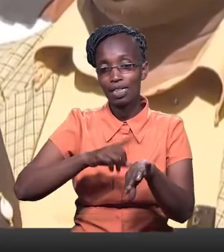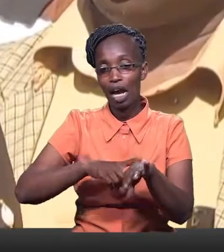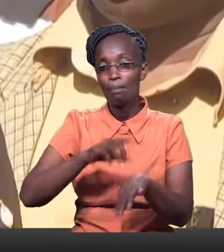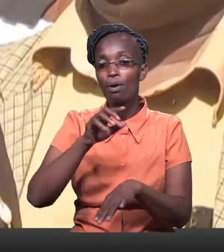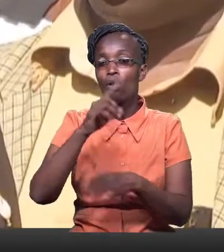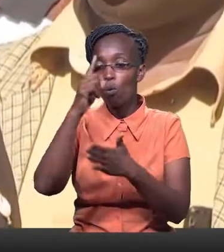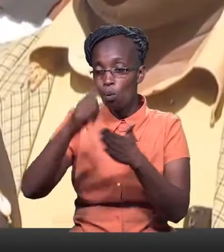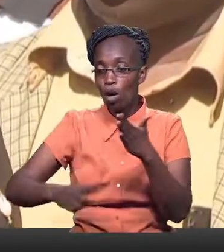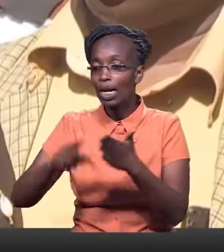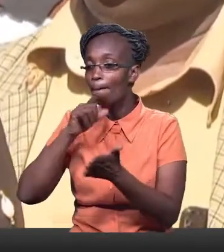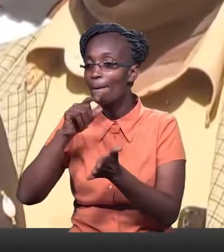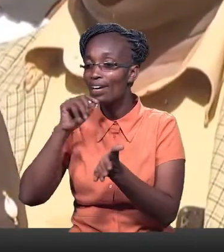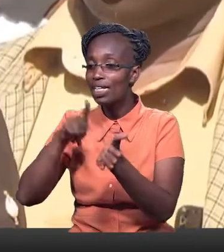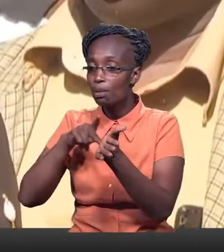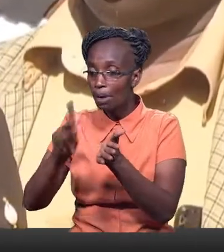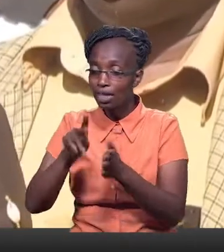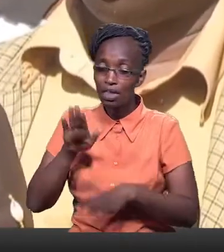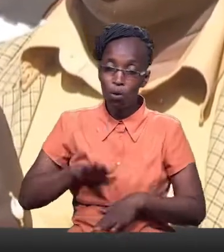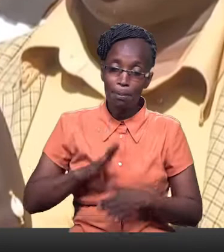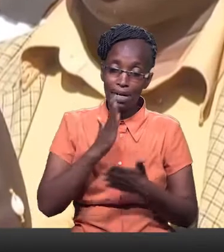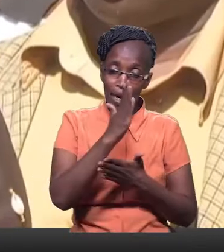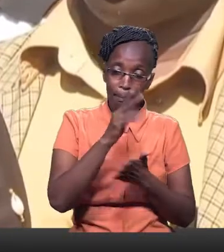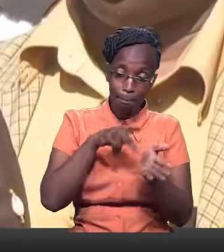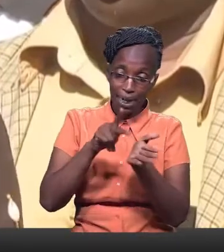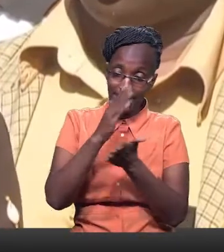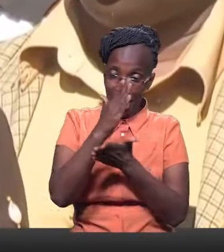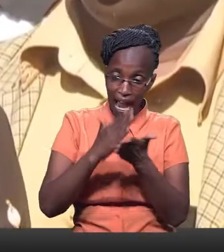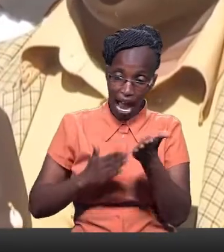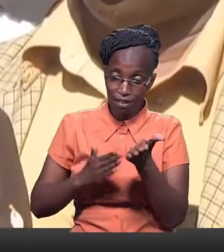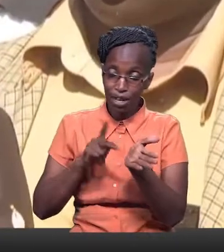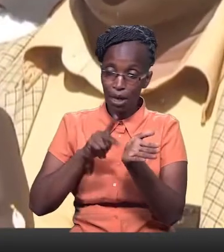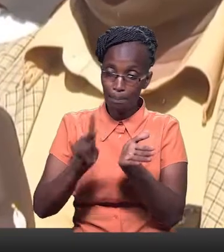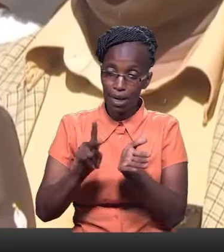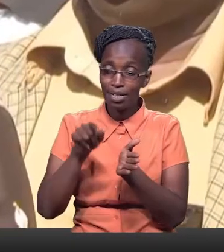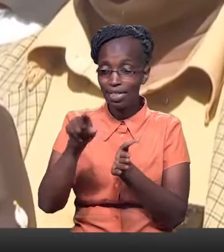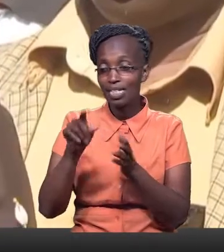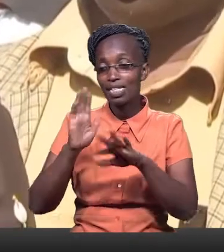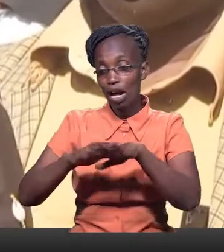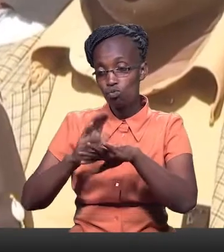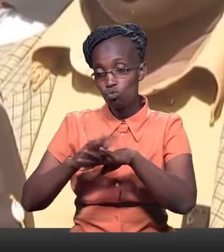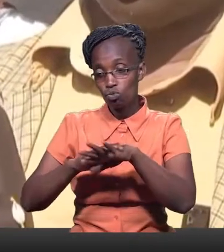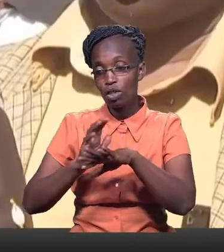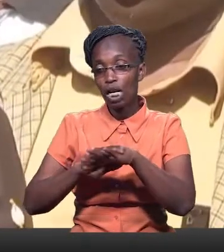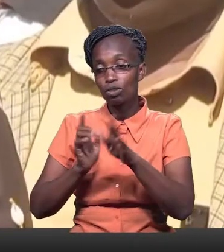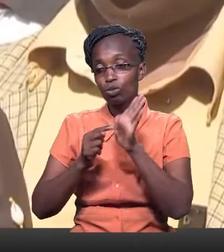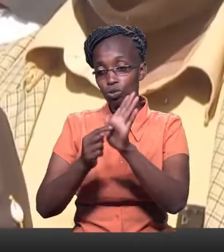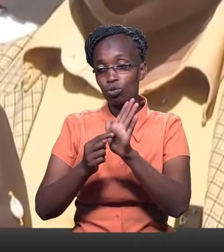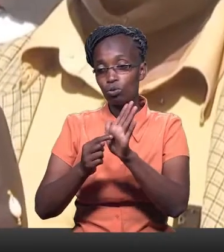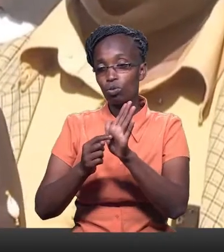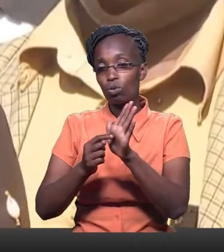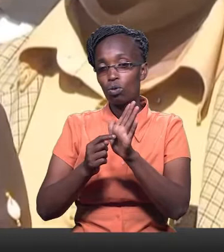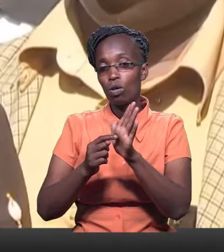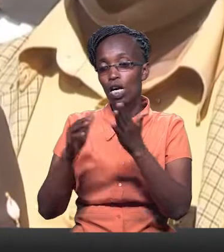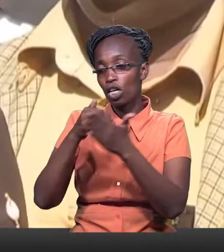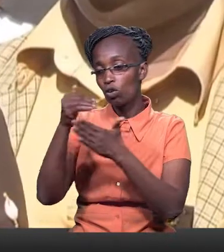good gesture for the leadership of those political parties, which is like almost all political parties. So that is very encouraging.